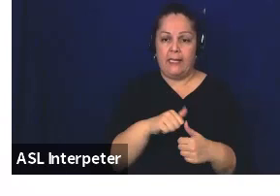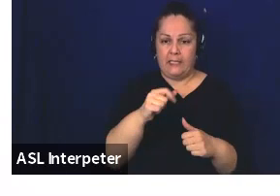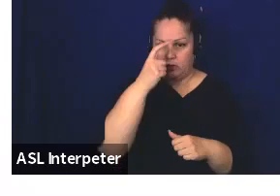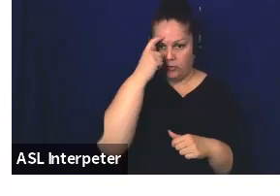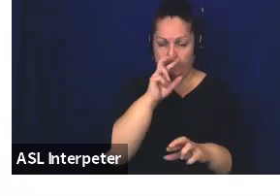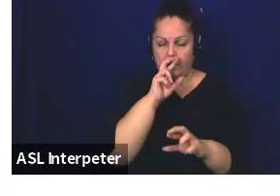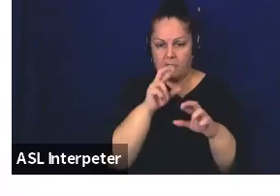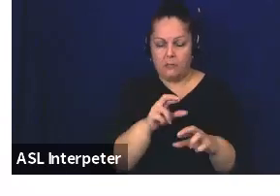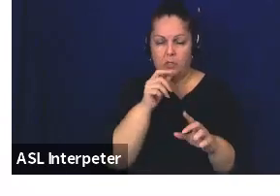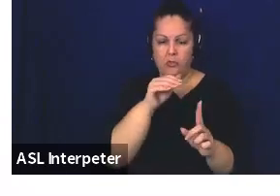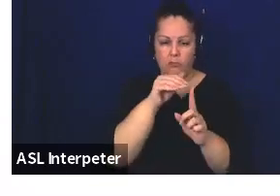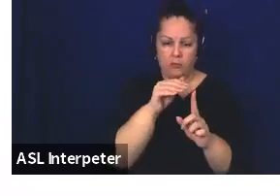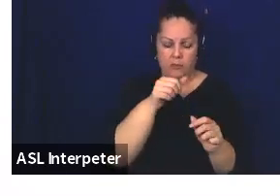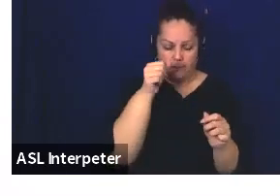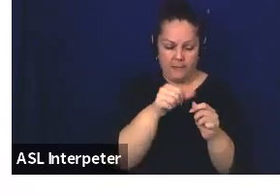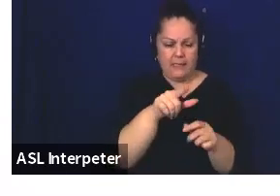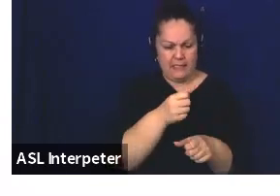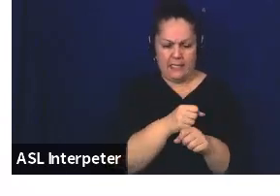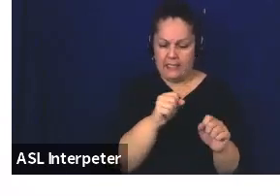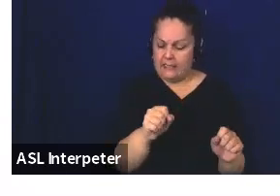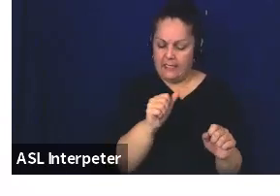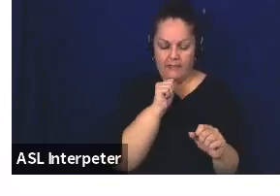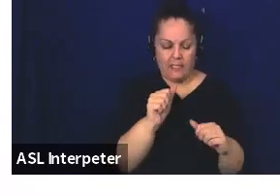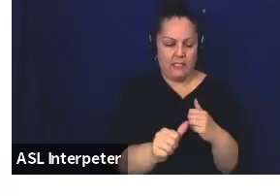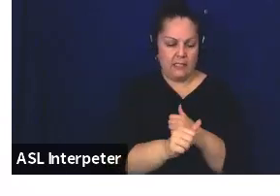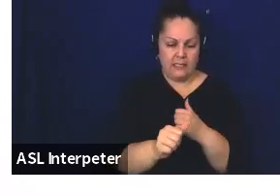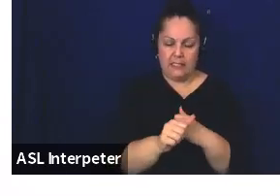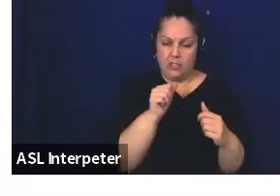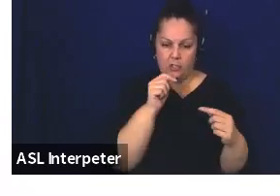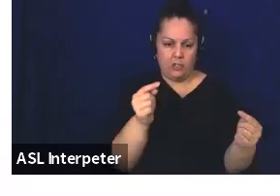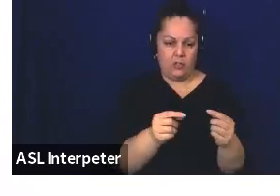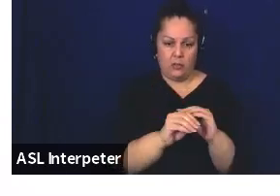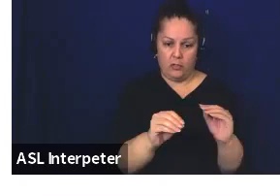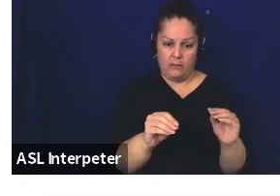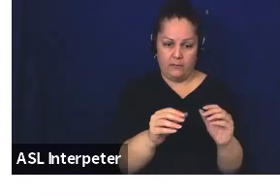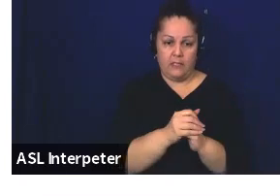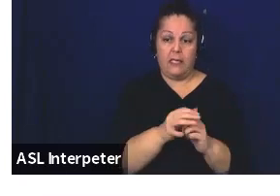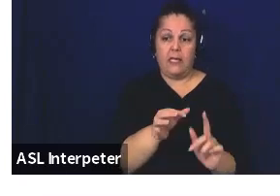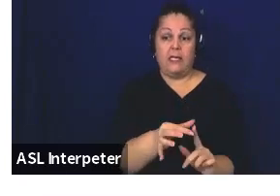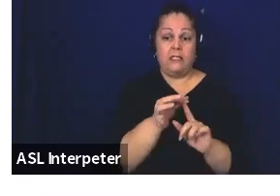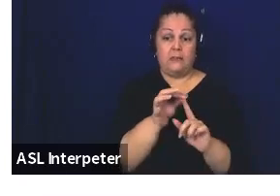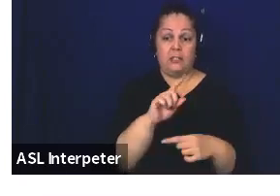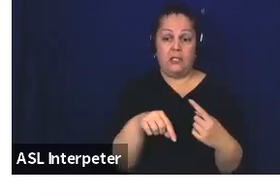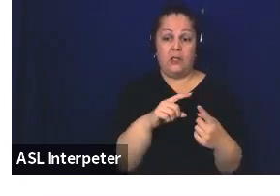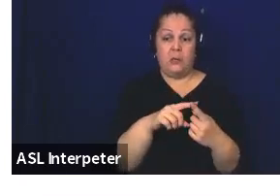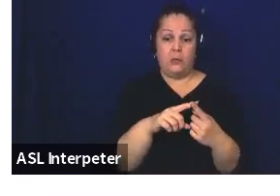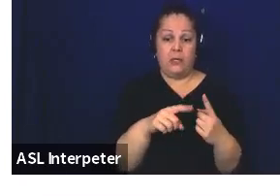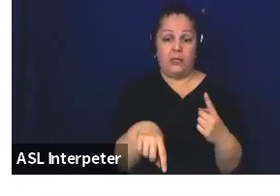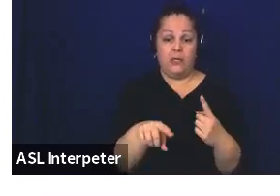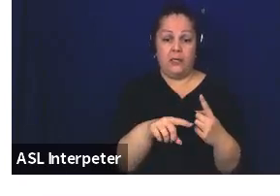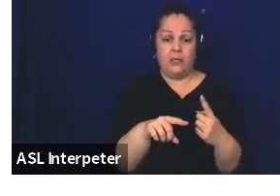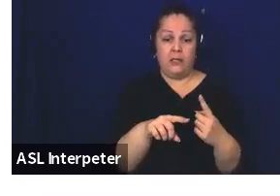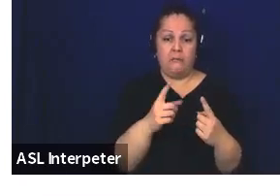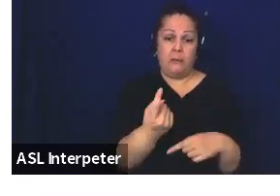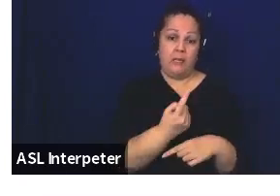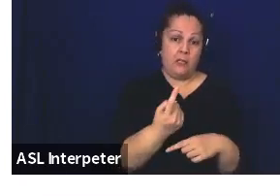to remind the individual that they are safe and not in danger or in harm's way, especially when they might be alone